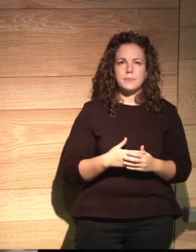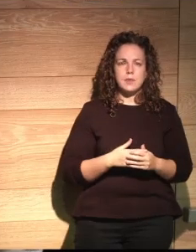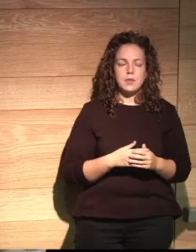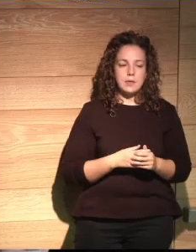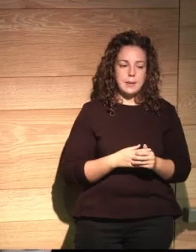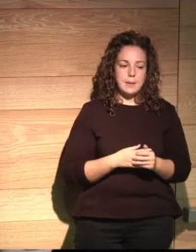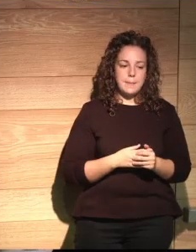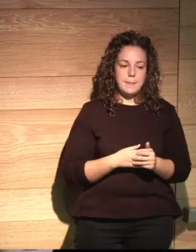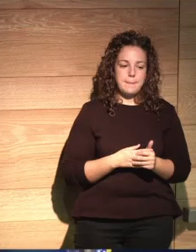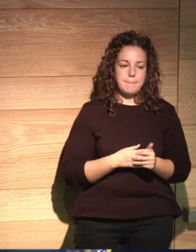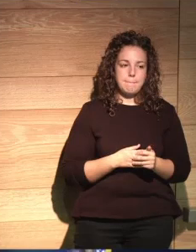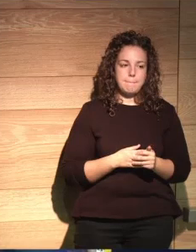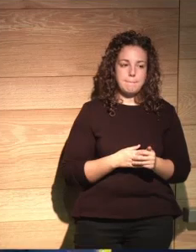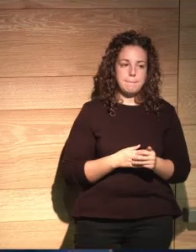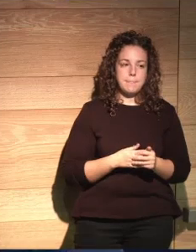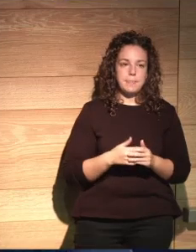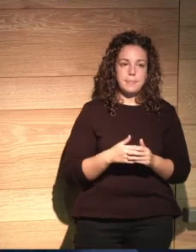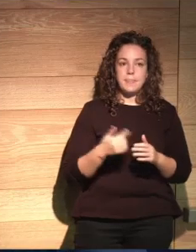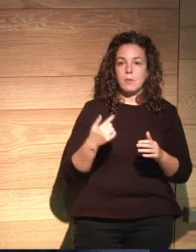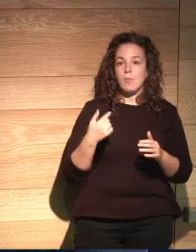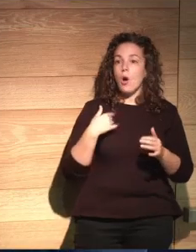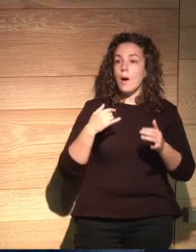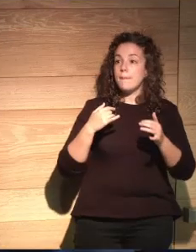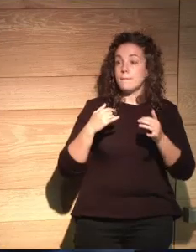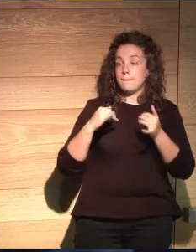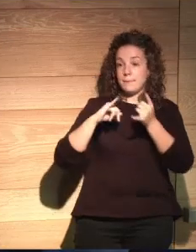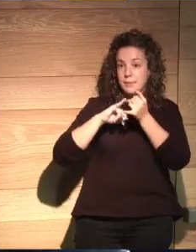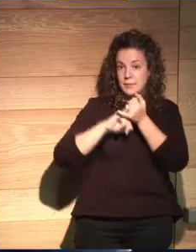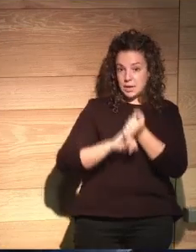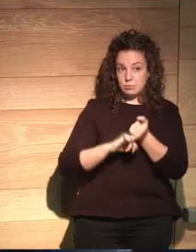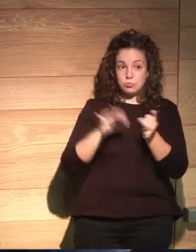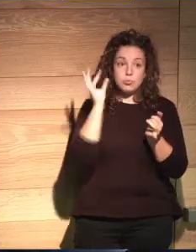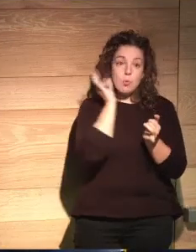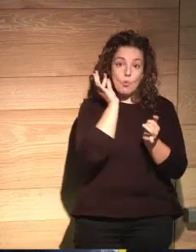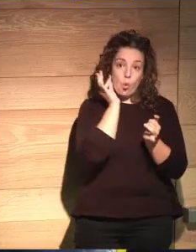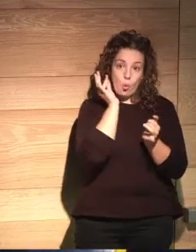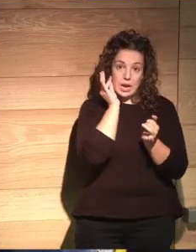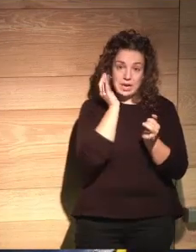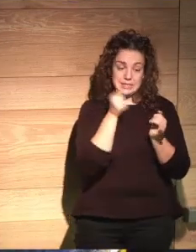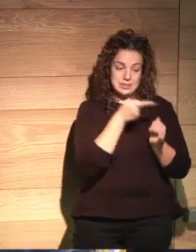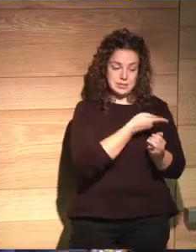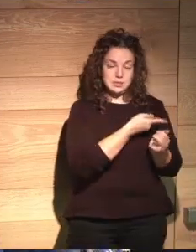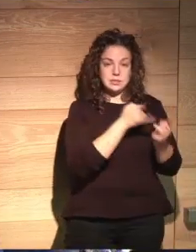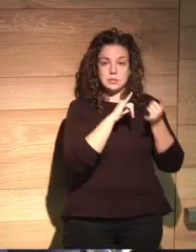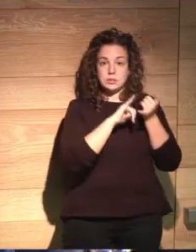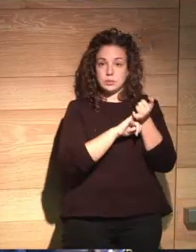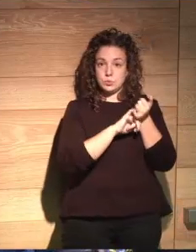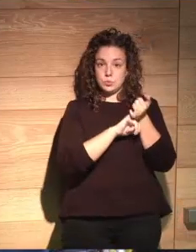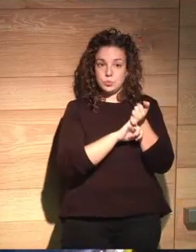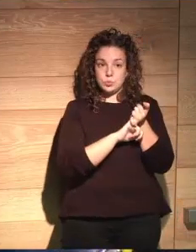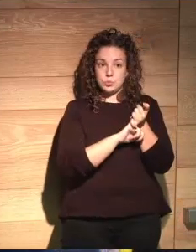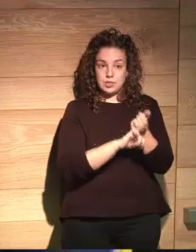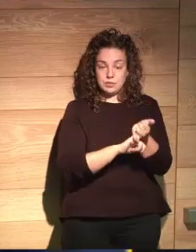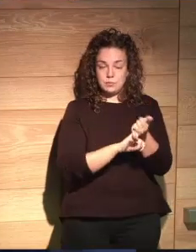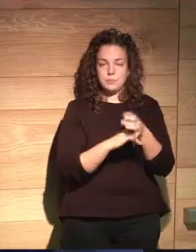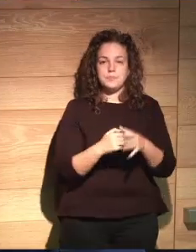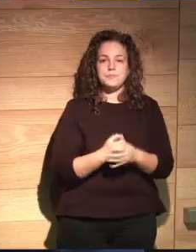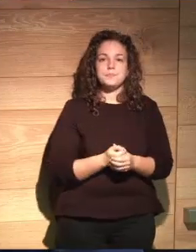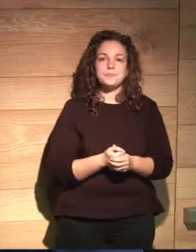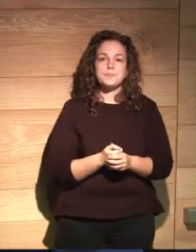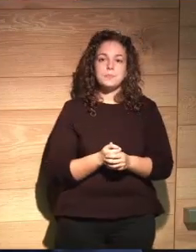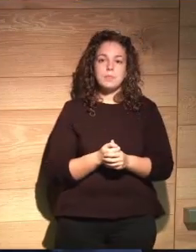this on the MIT. Richard is the Saskia's husband, or, well,